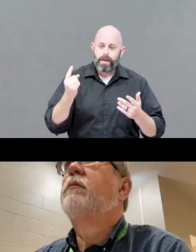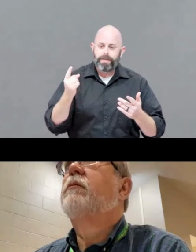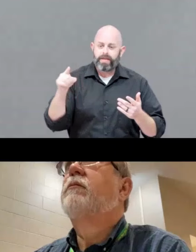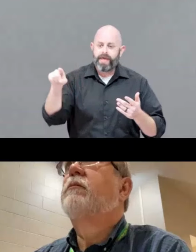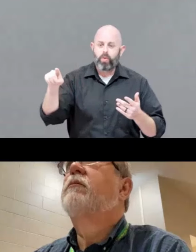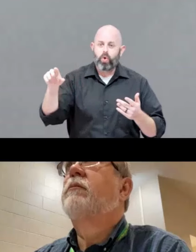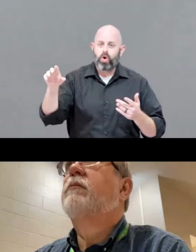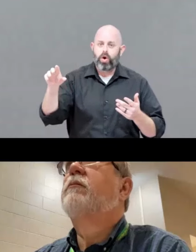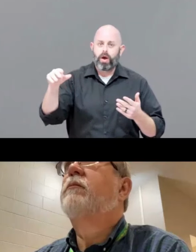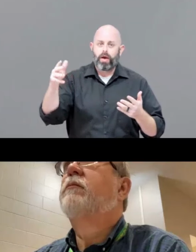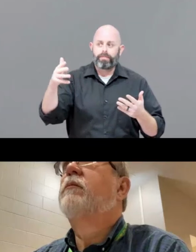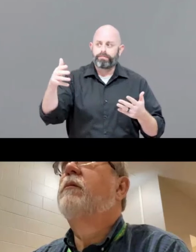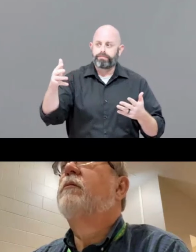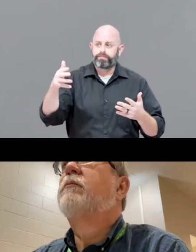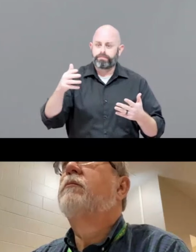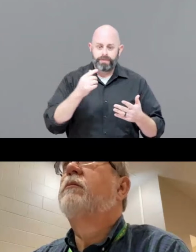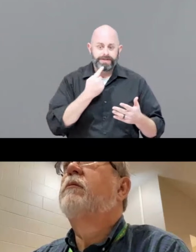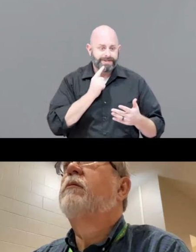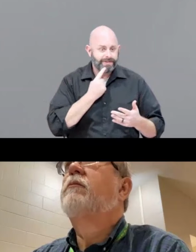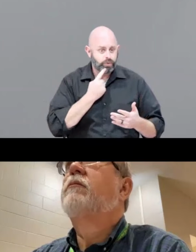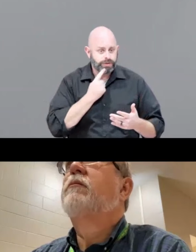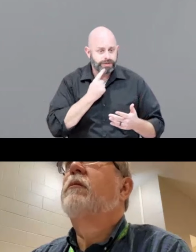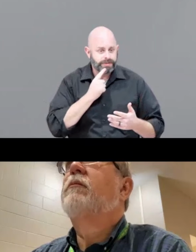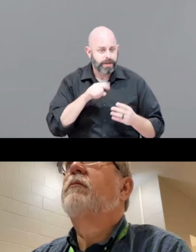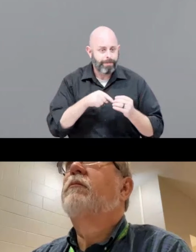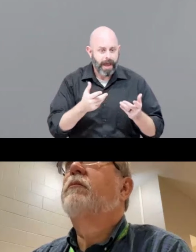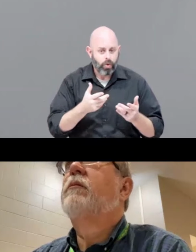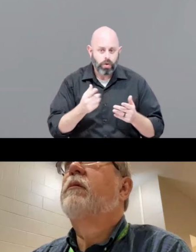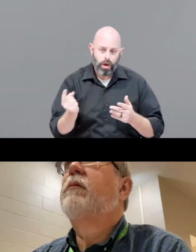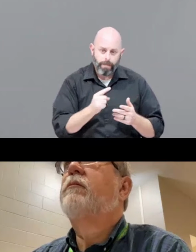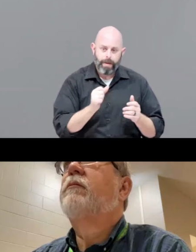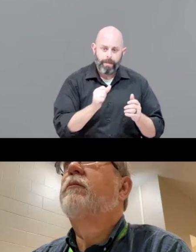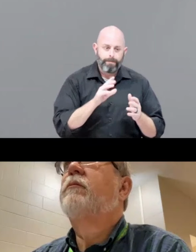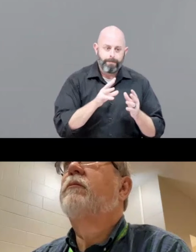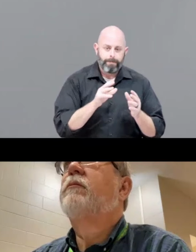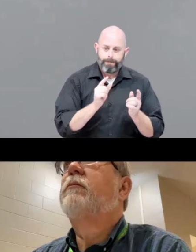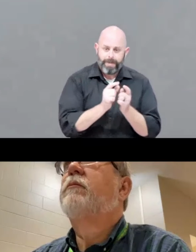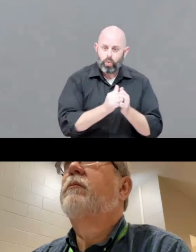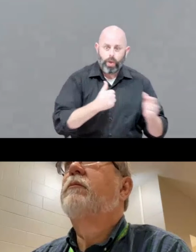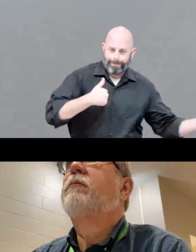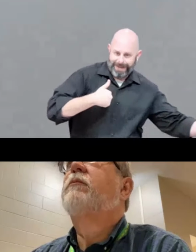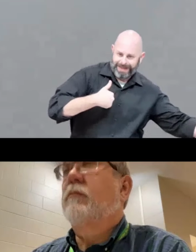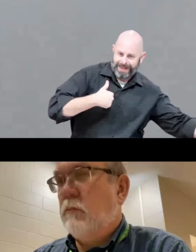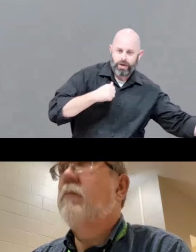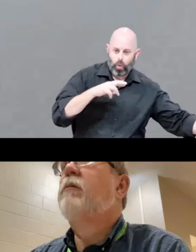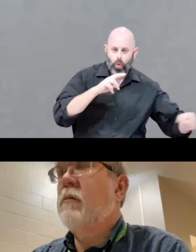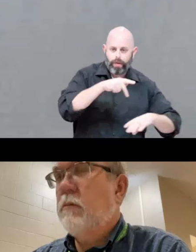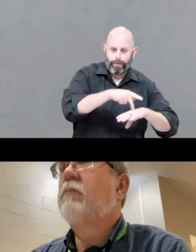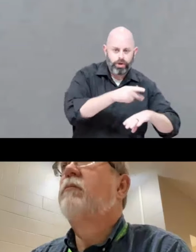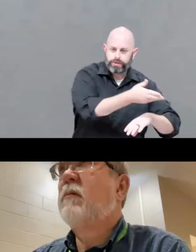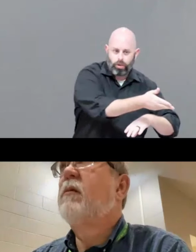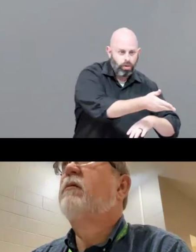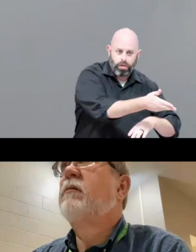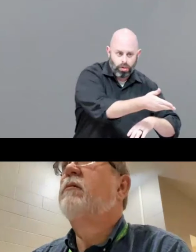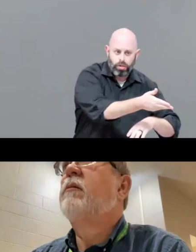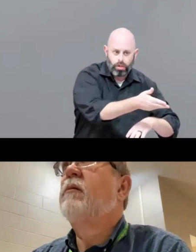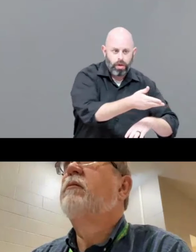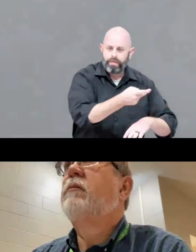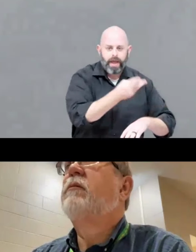were, sincere about, to come and meet with me or the principal, and they